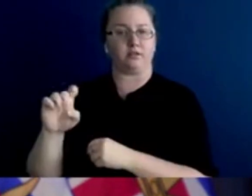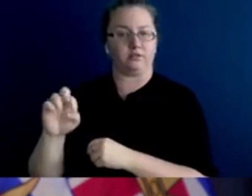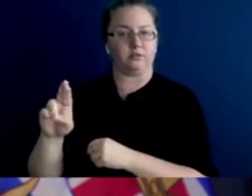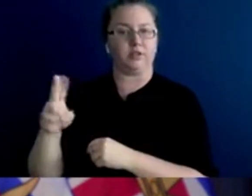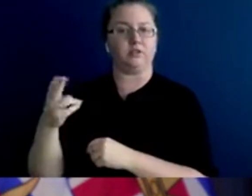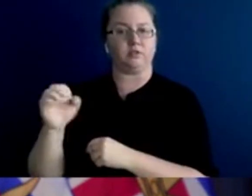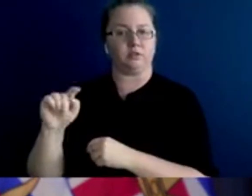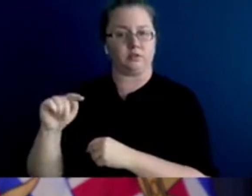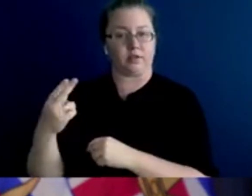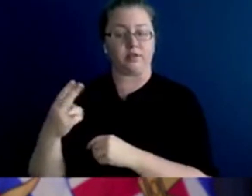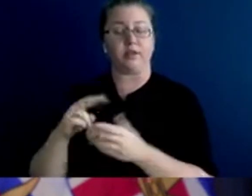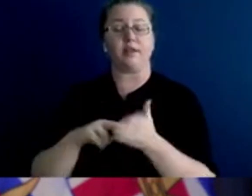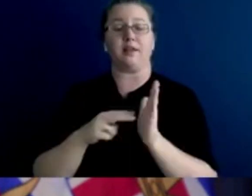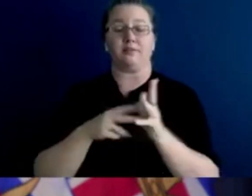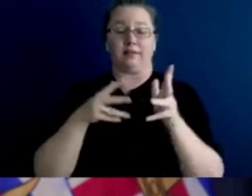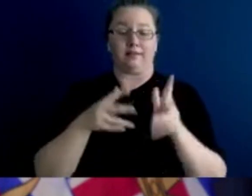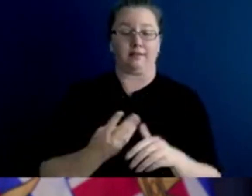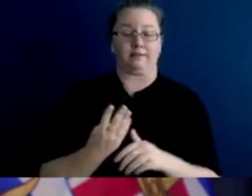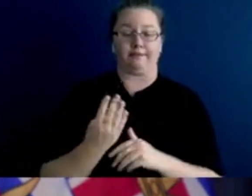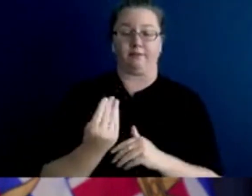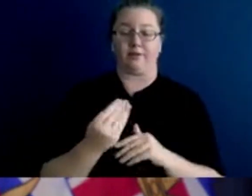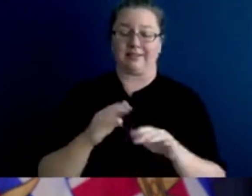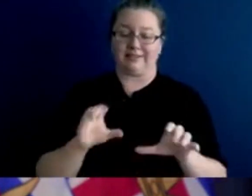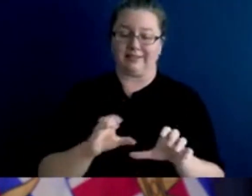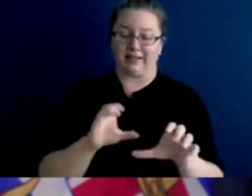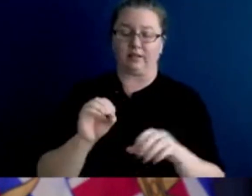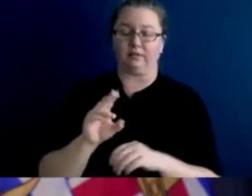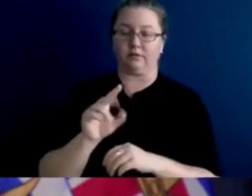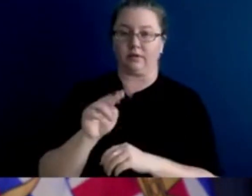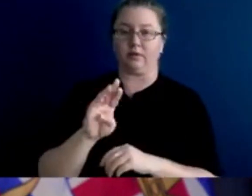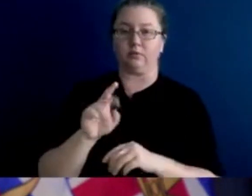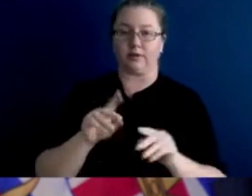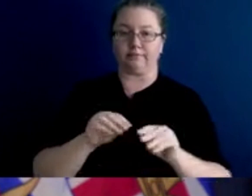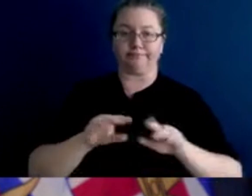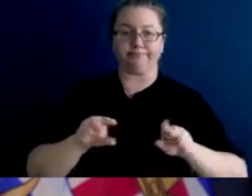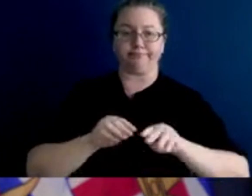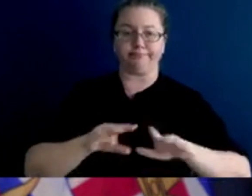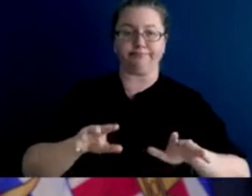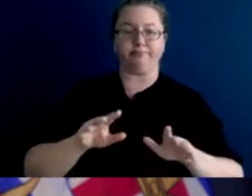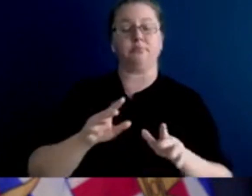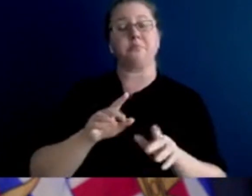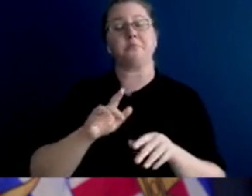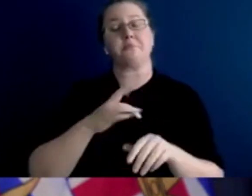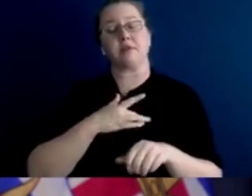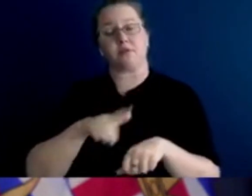from COVID-19, but in particular, our elders.